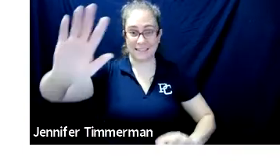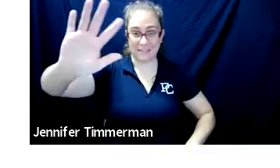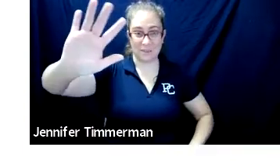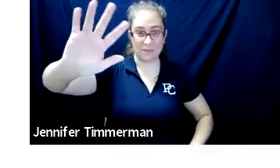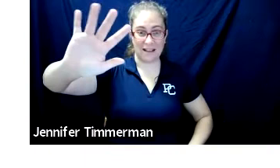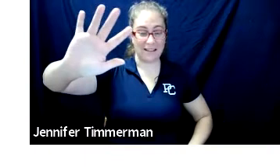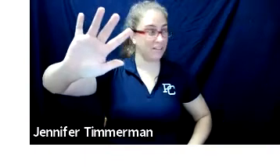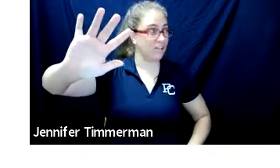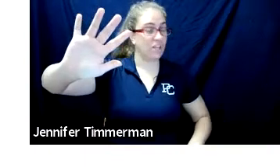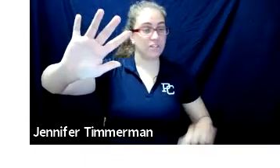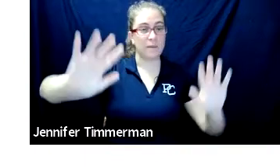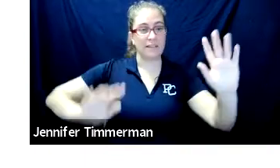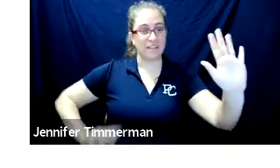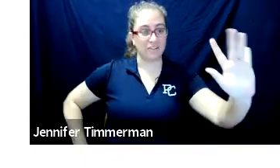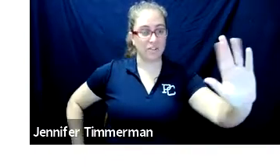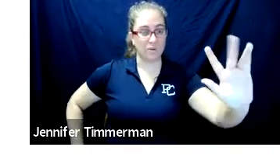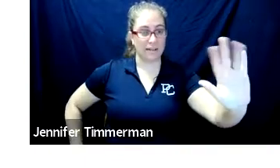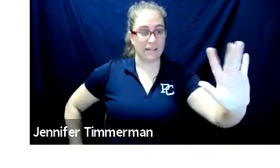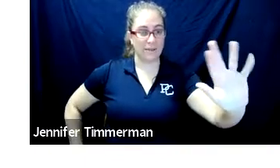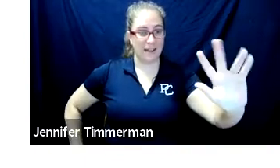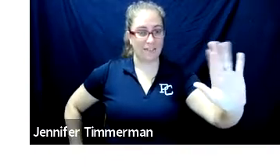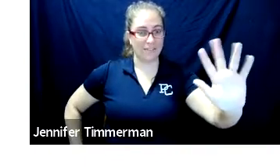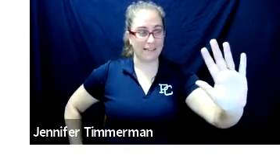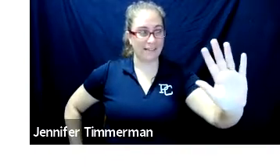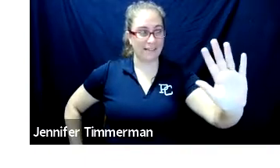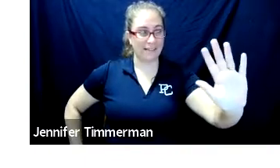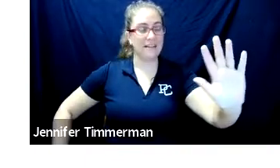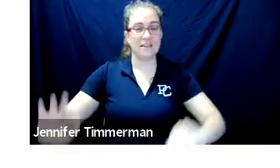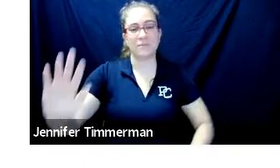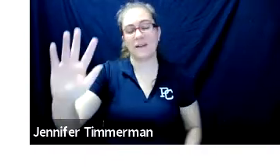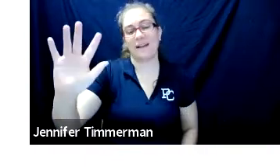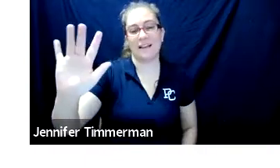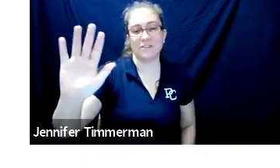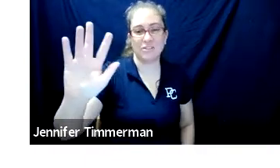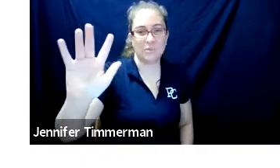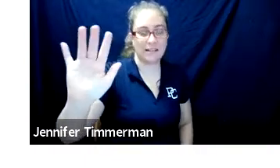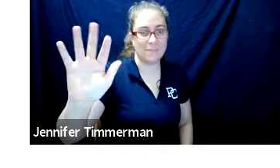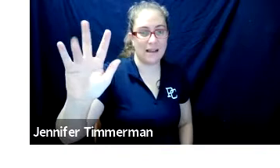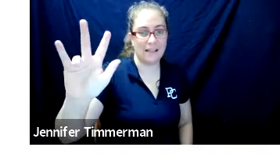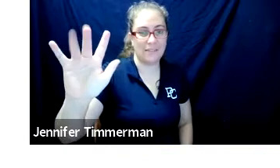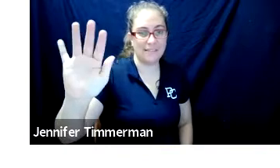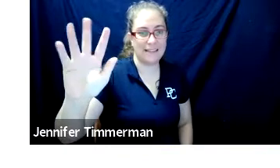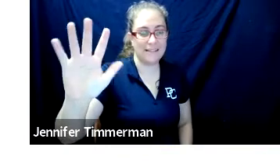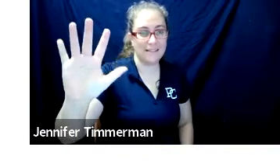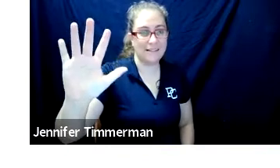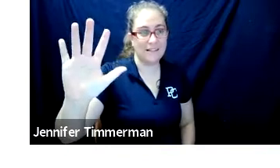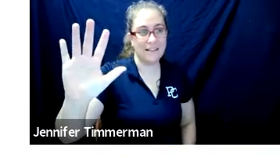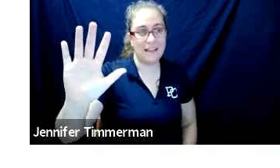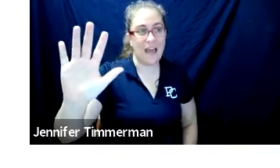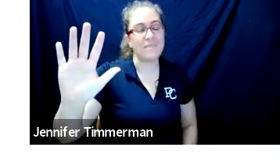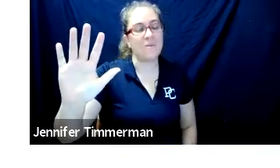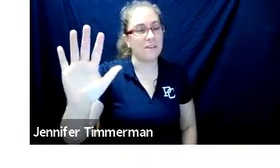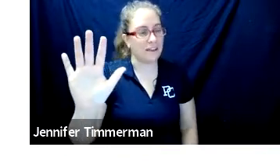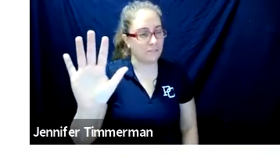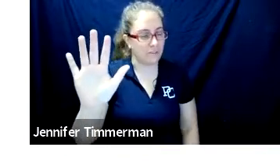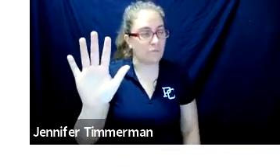Fantastic. This is my right hand. So my left-handers, you'll want to keep an eye on this hand. You're my right-handers, you'll want to keep an eye on this hand.